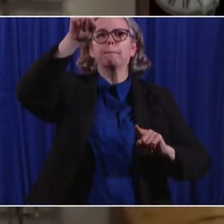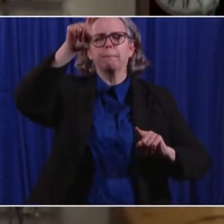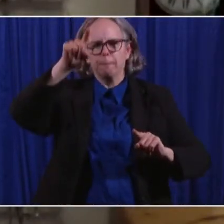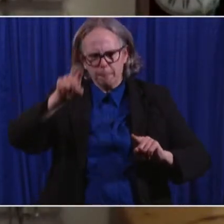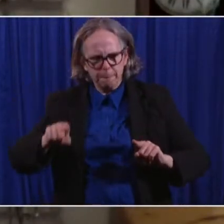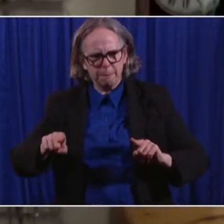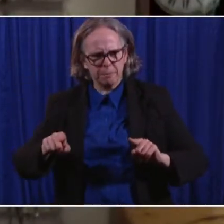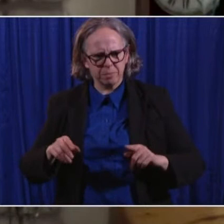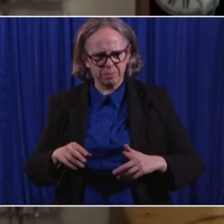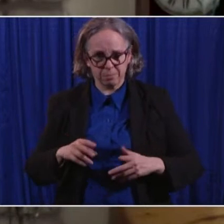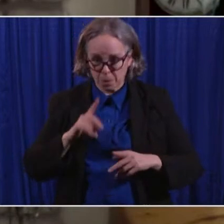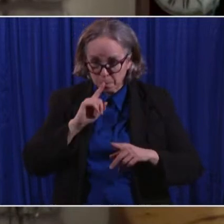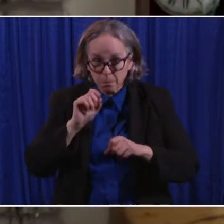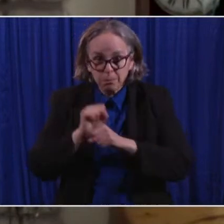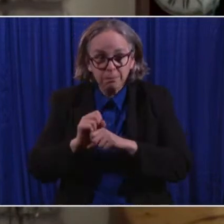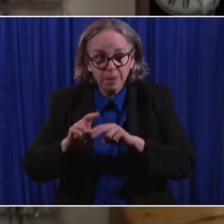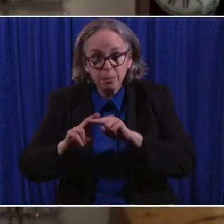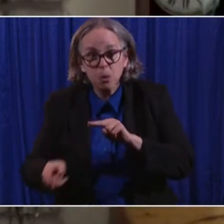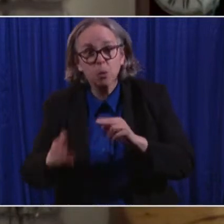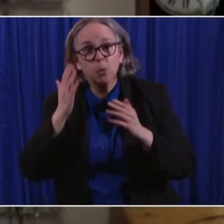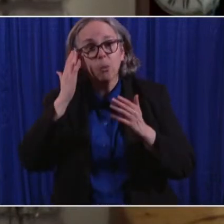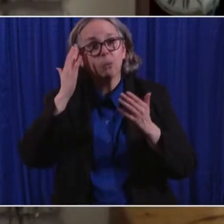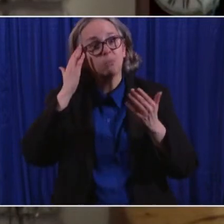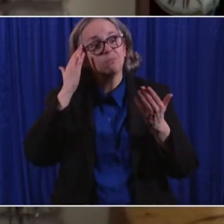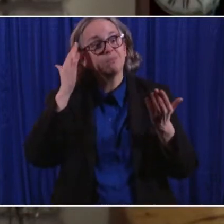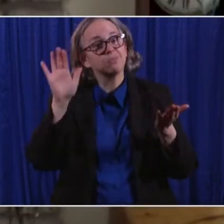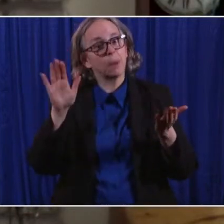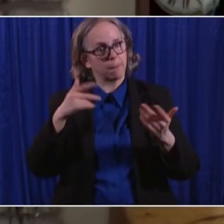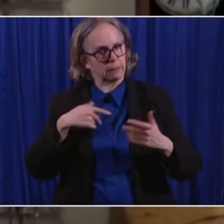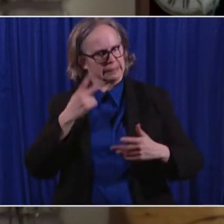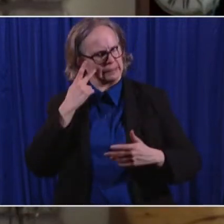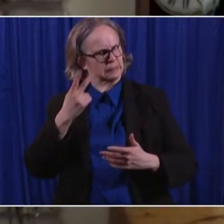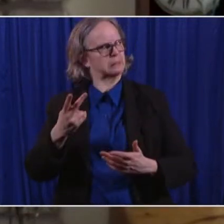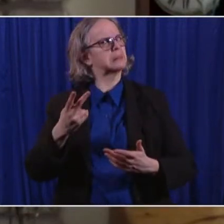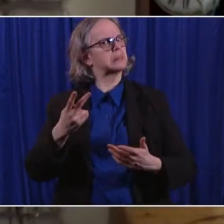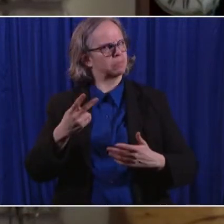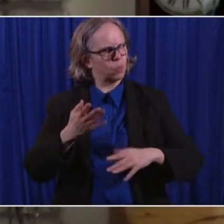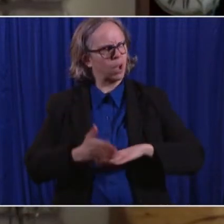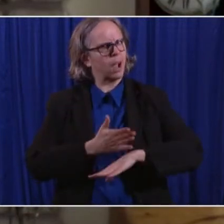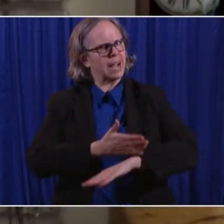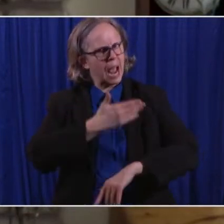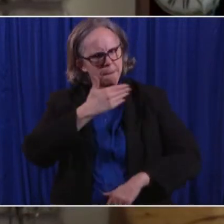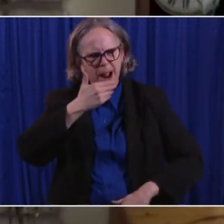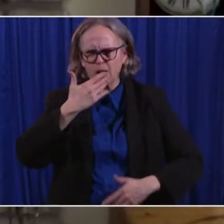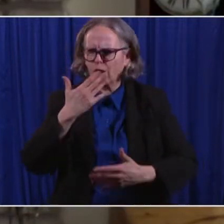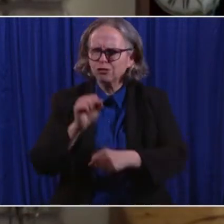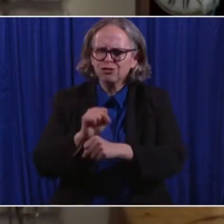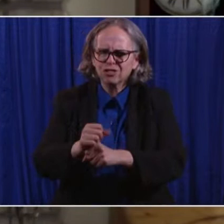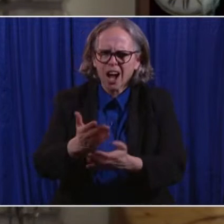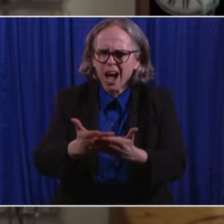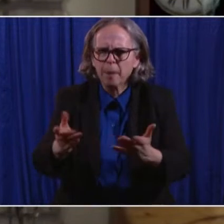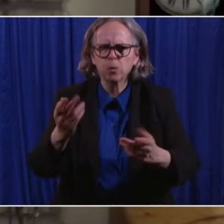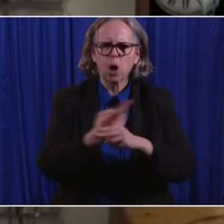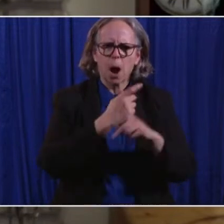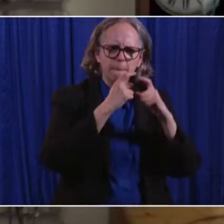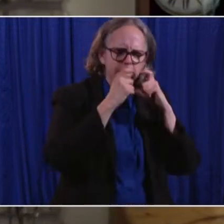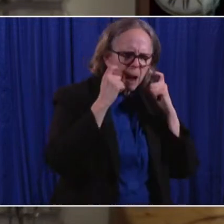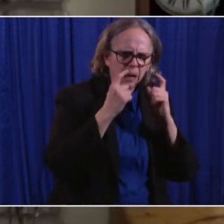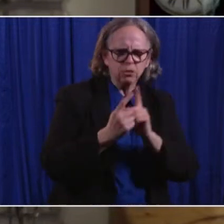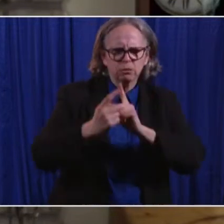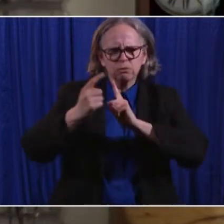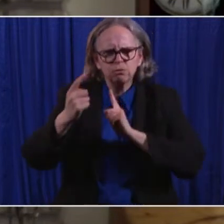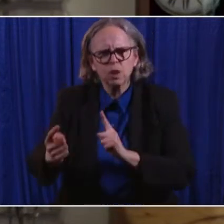with the virus, but Ohioans have done very well, keeping the mask on, doing what we need to do. This